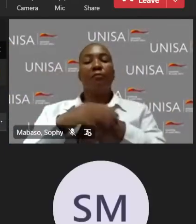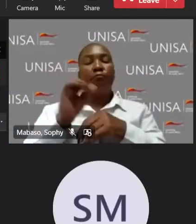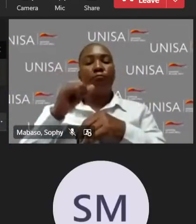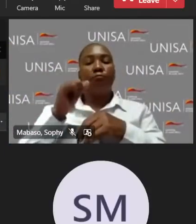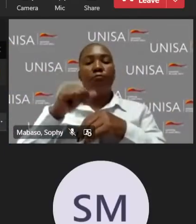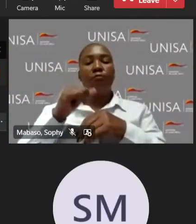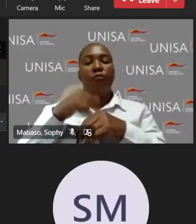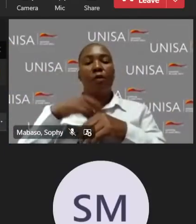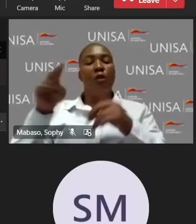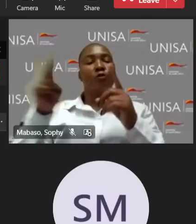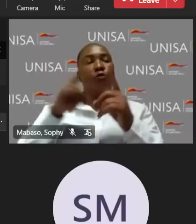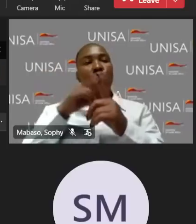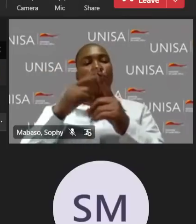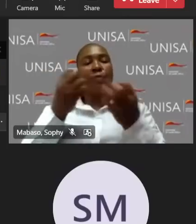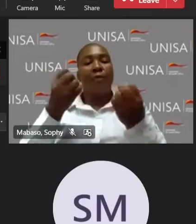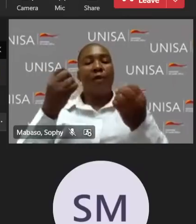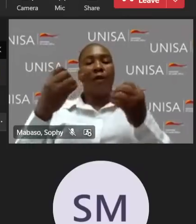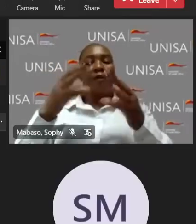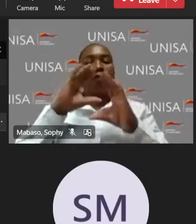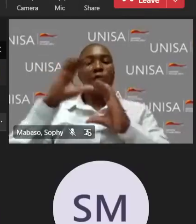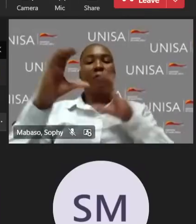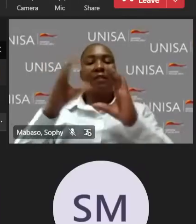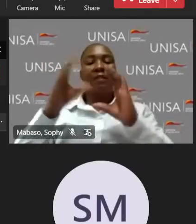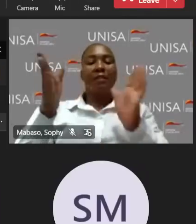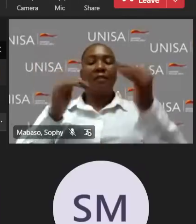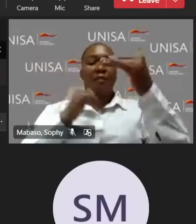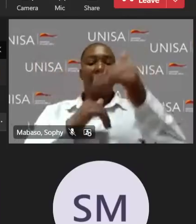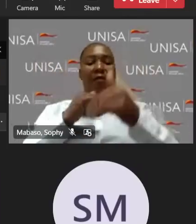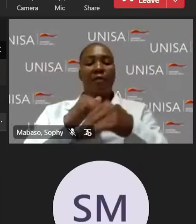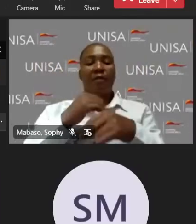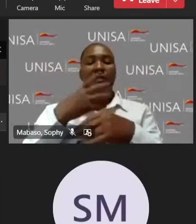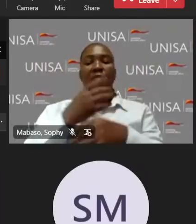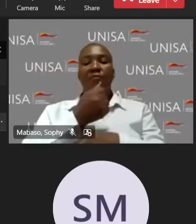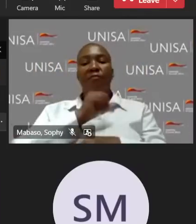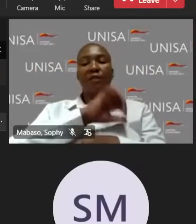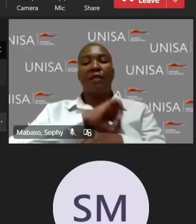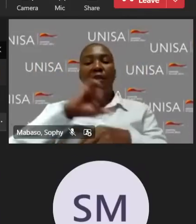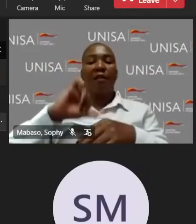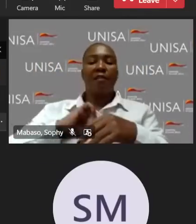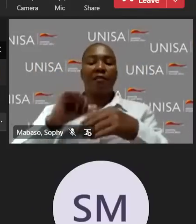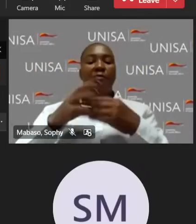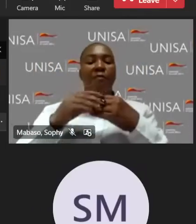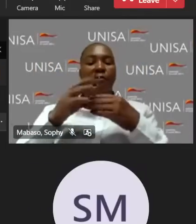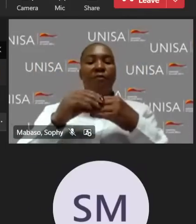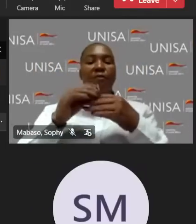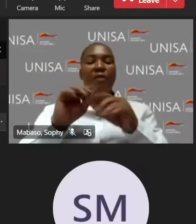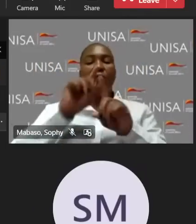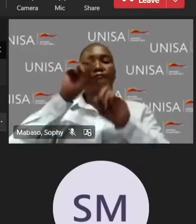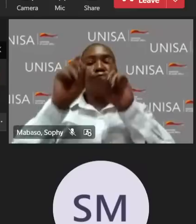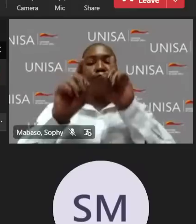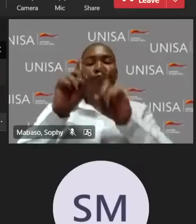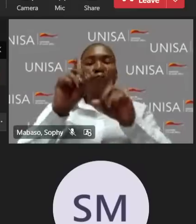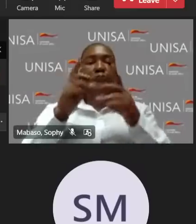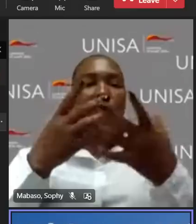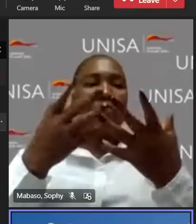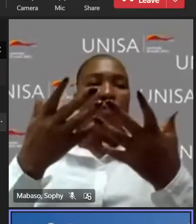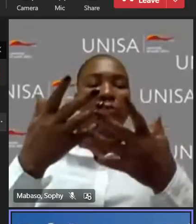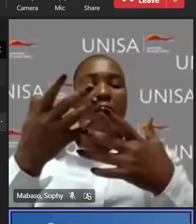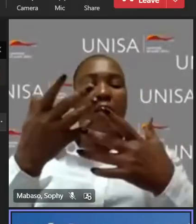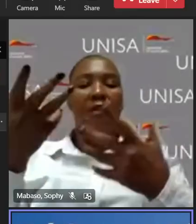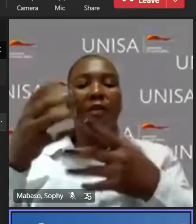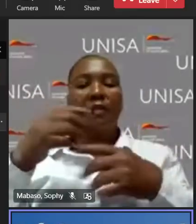chat many of your colleagues who have come also responding like the other colleagues also did in the